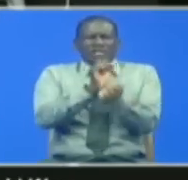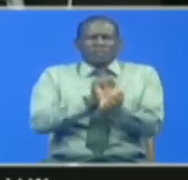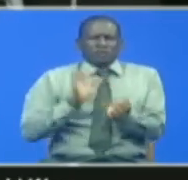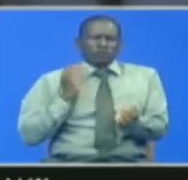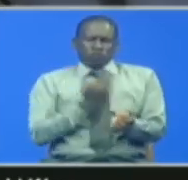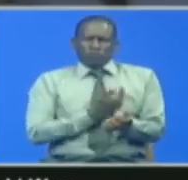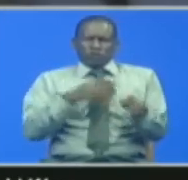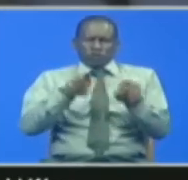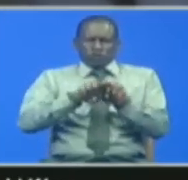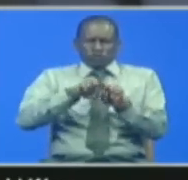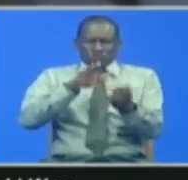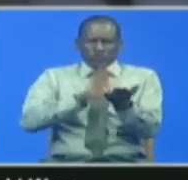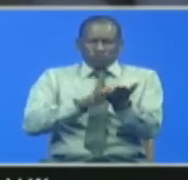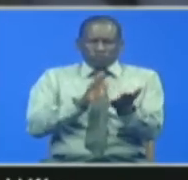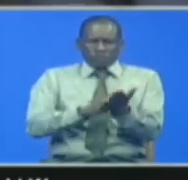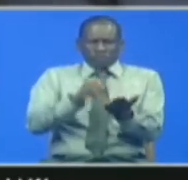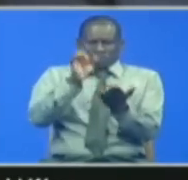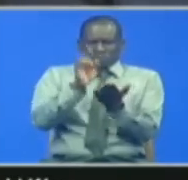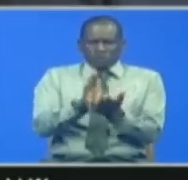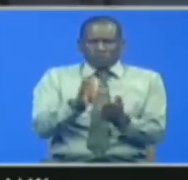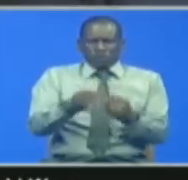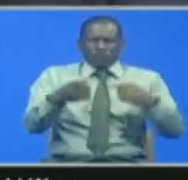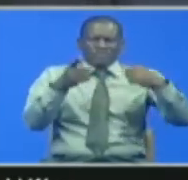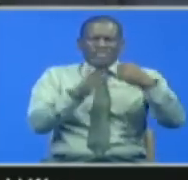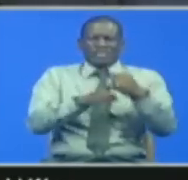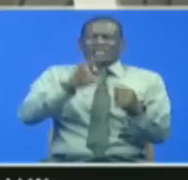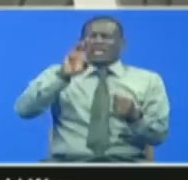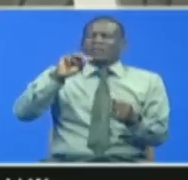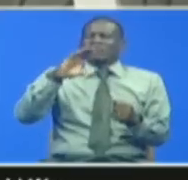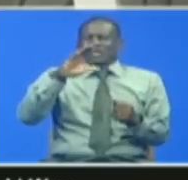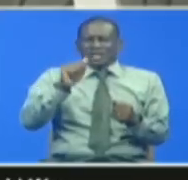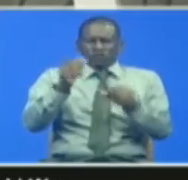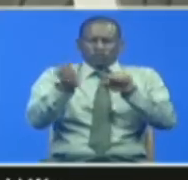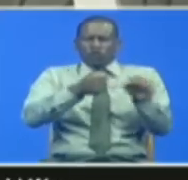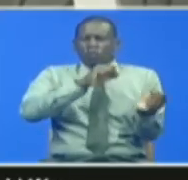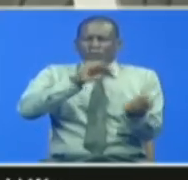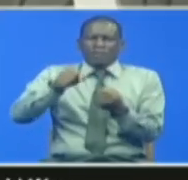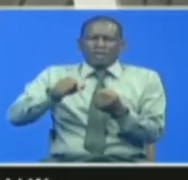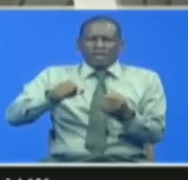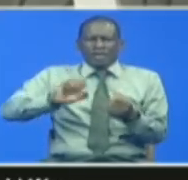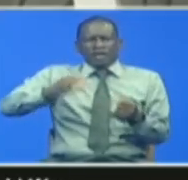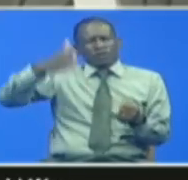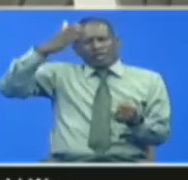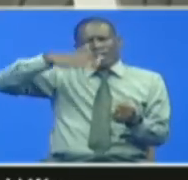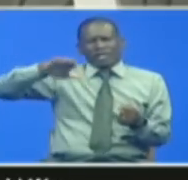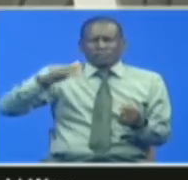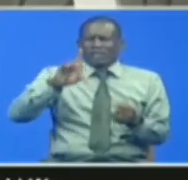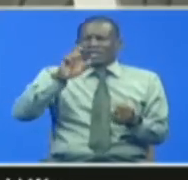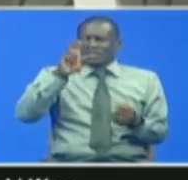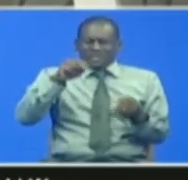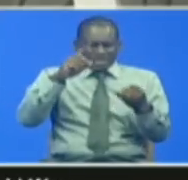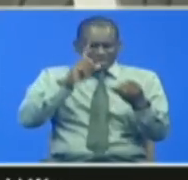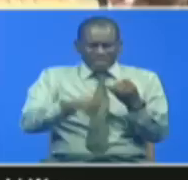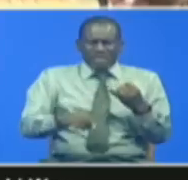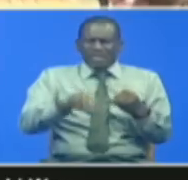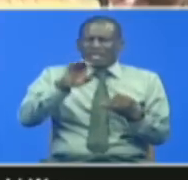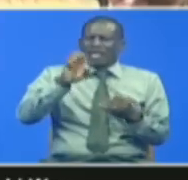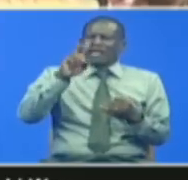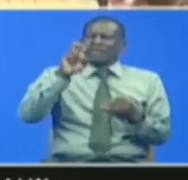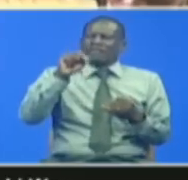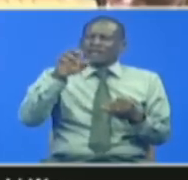also recommended the expulsion of six members of the Homa Bay County Assembly. That is Dan Ochieng, Evans